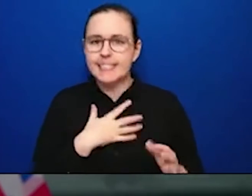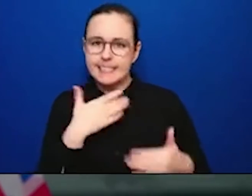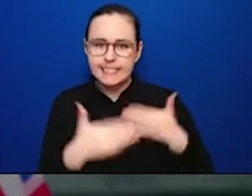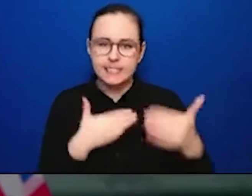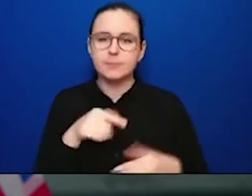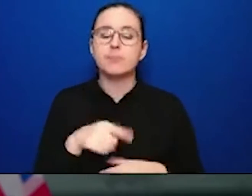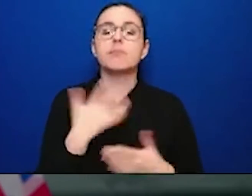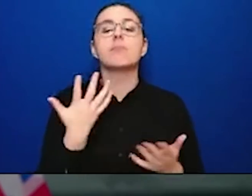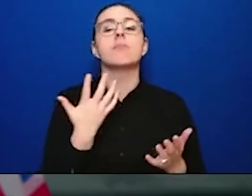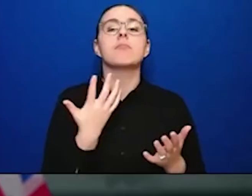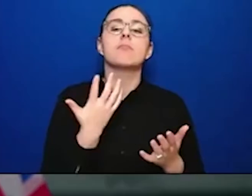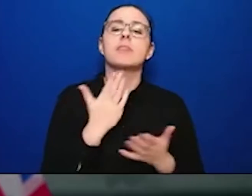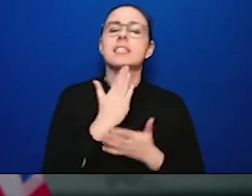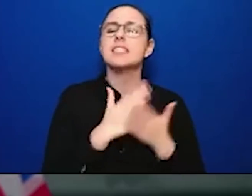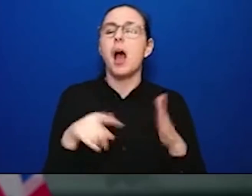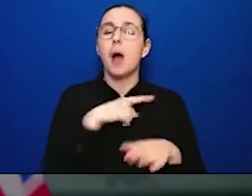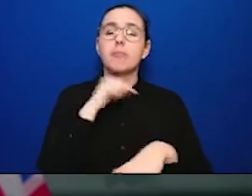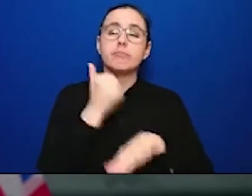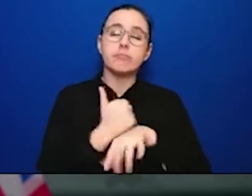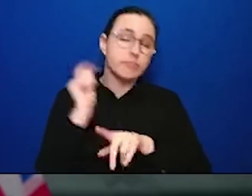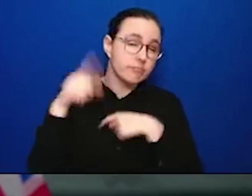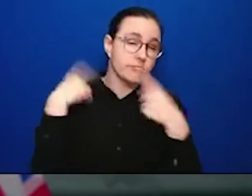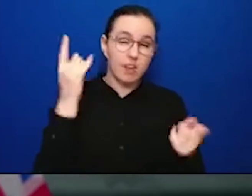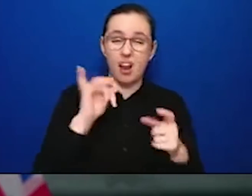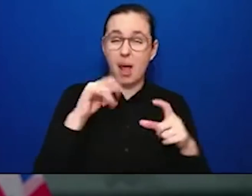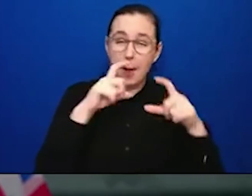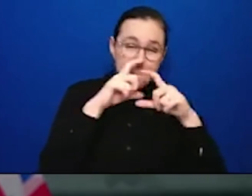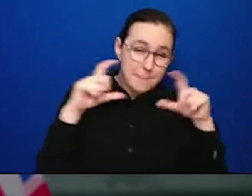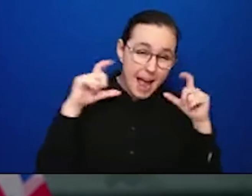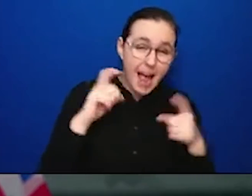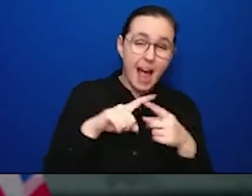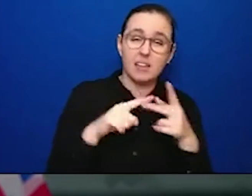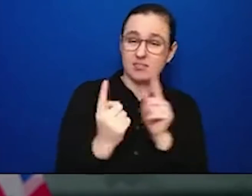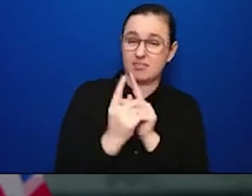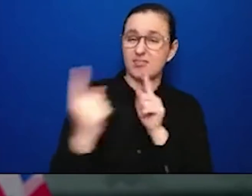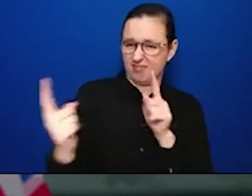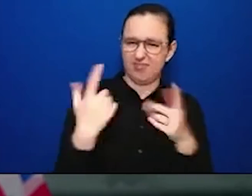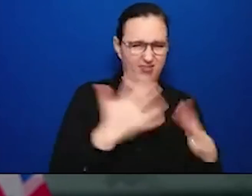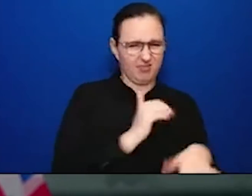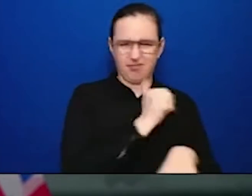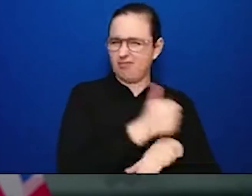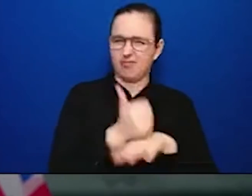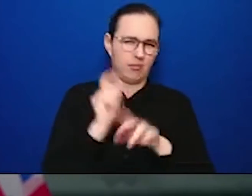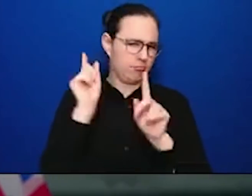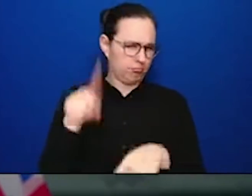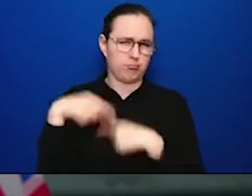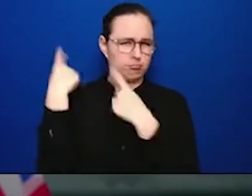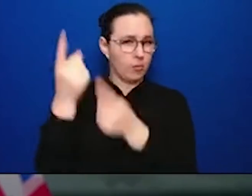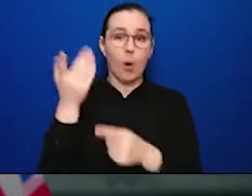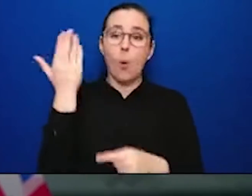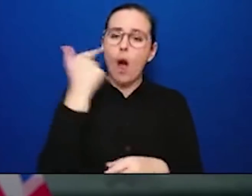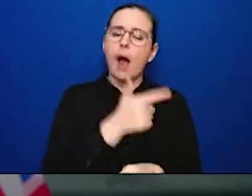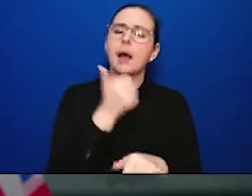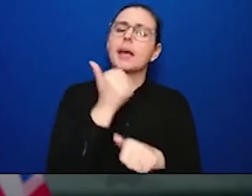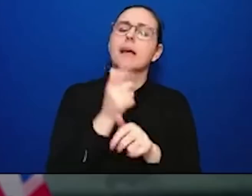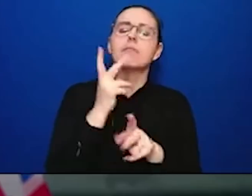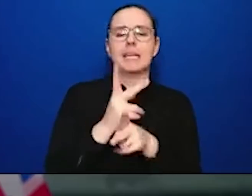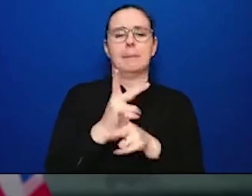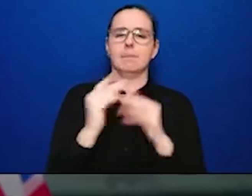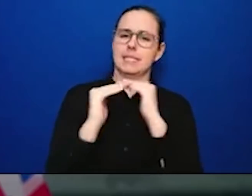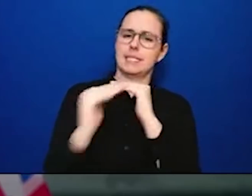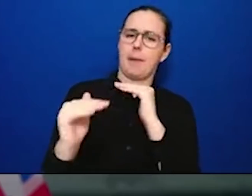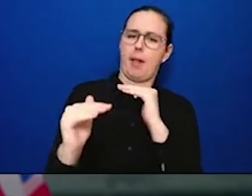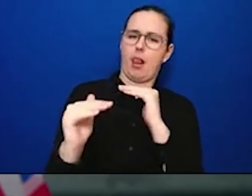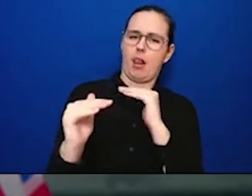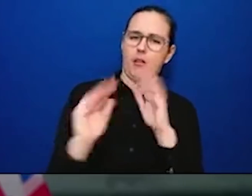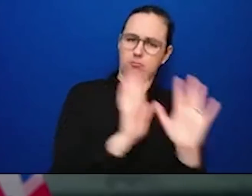and more important to have those baseline measures in place. We've had restrictions on numbers of events and things. And then moving